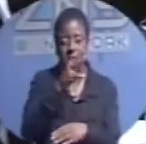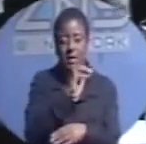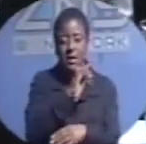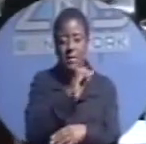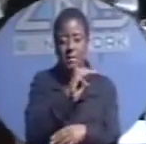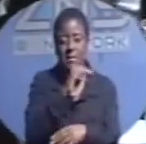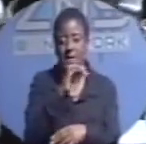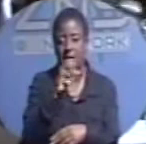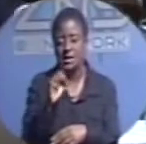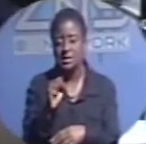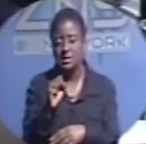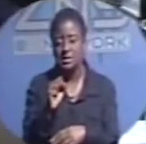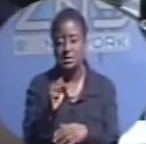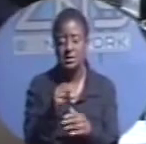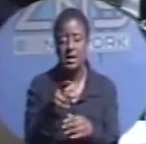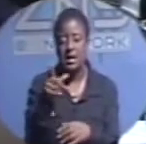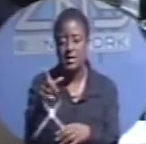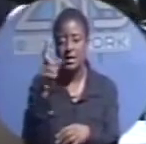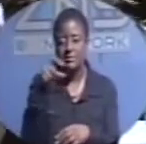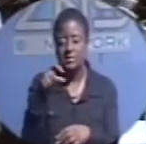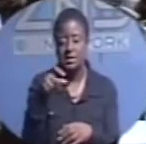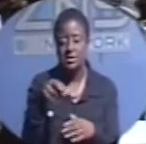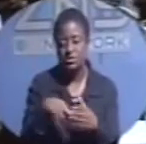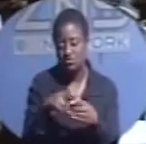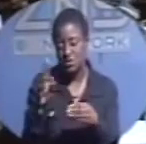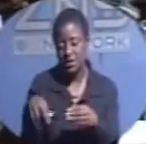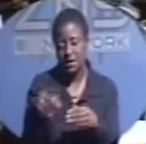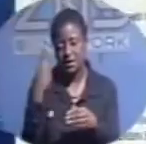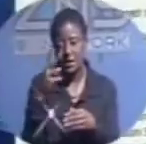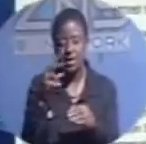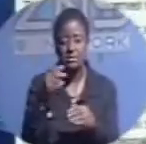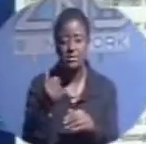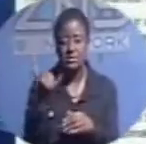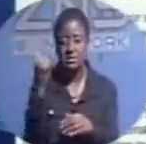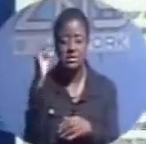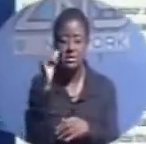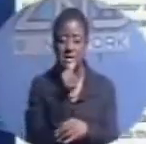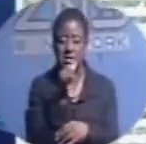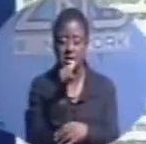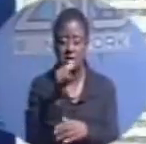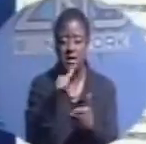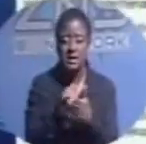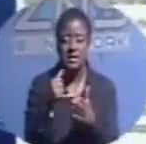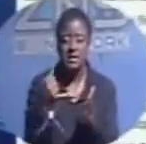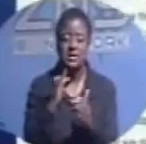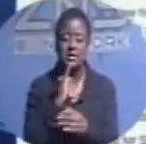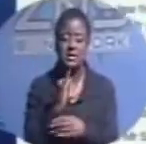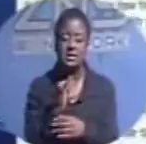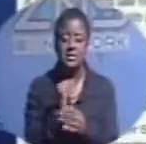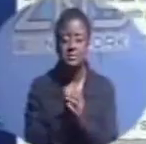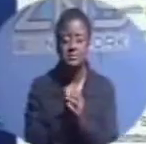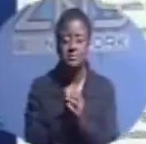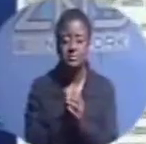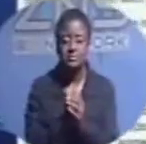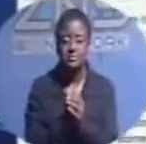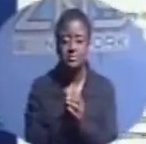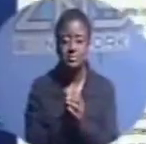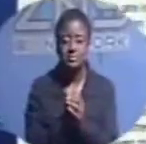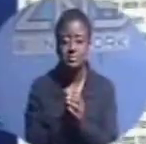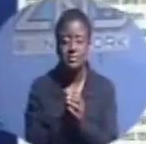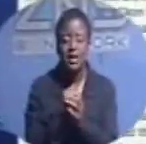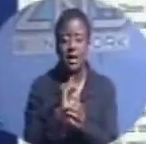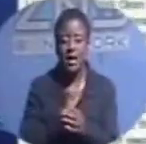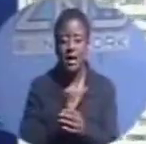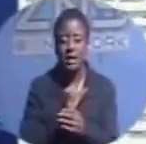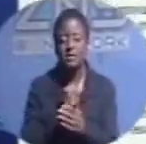merit, against anyone, and they have to resign. See how ridiculous that is? I today paused long enough only to satisfy the